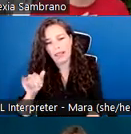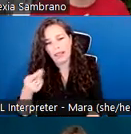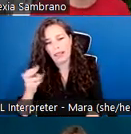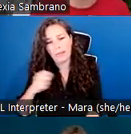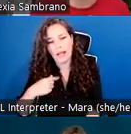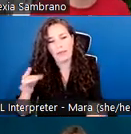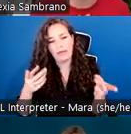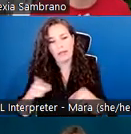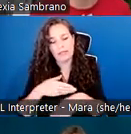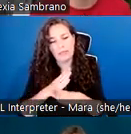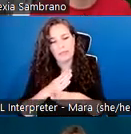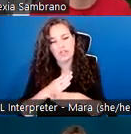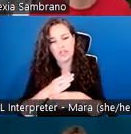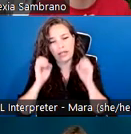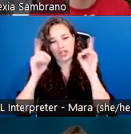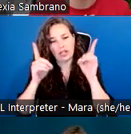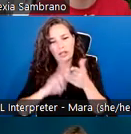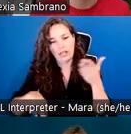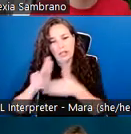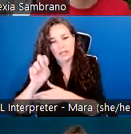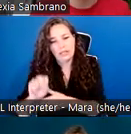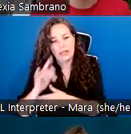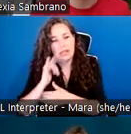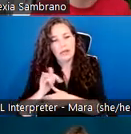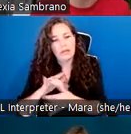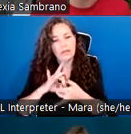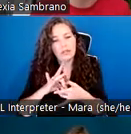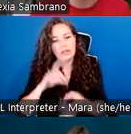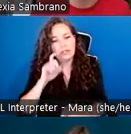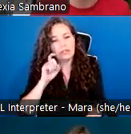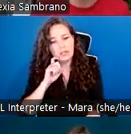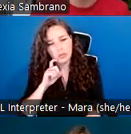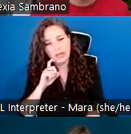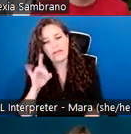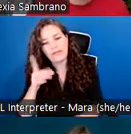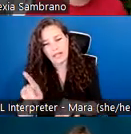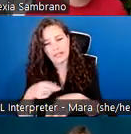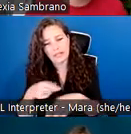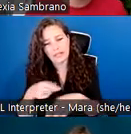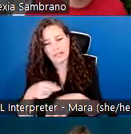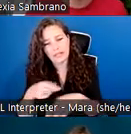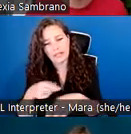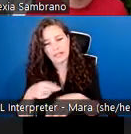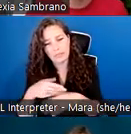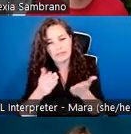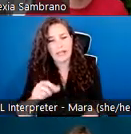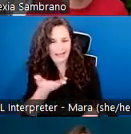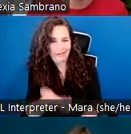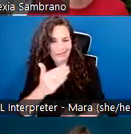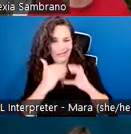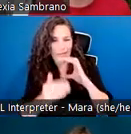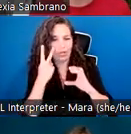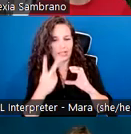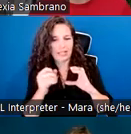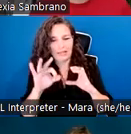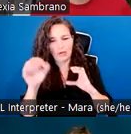the Relationship and Sexual Violence Prevention Services Unit at Southern California. And I've listed my emails there on the screen in